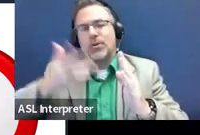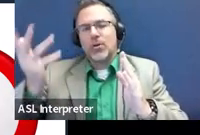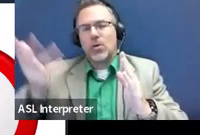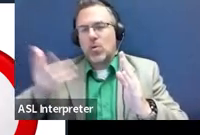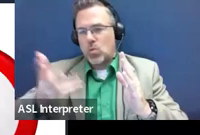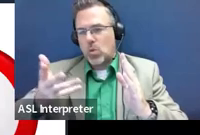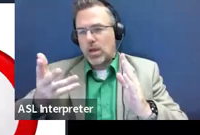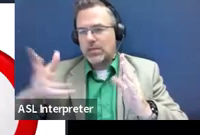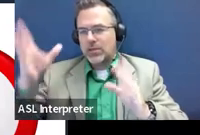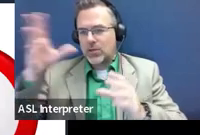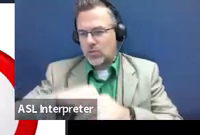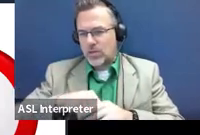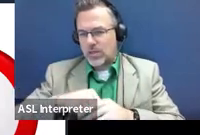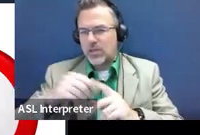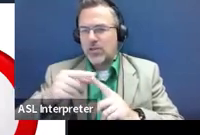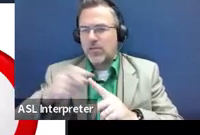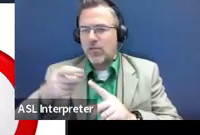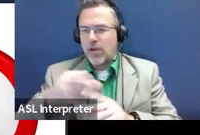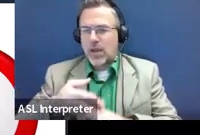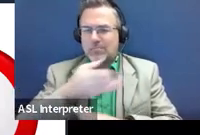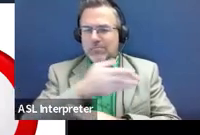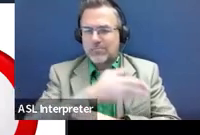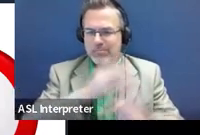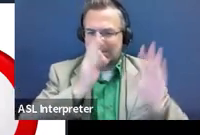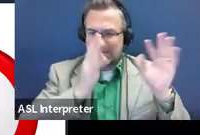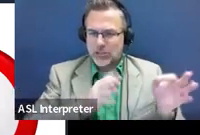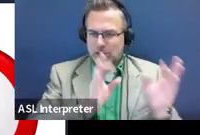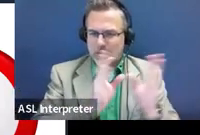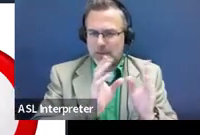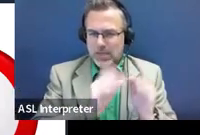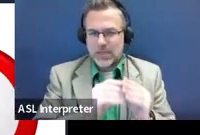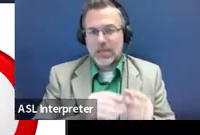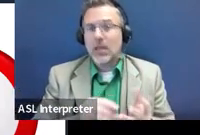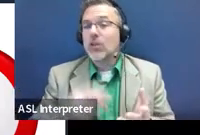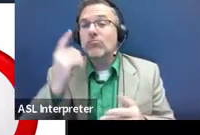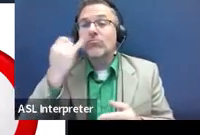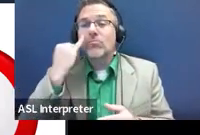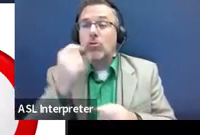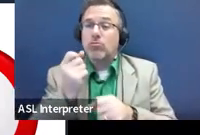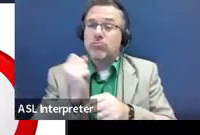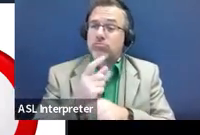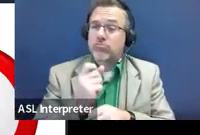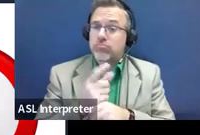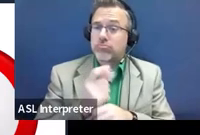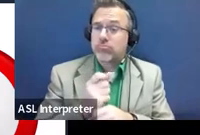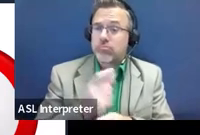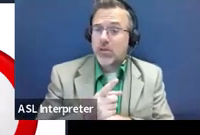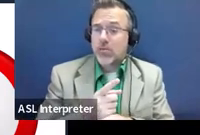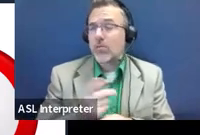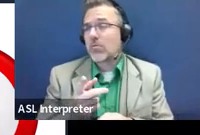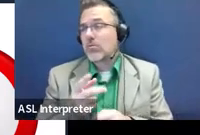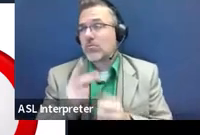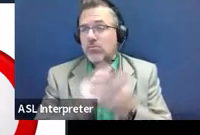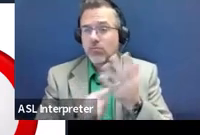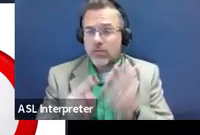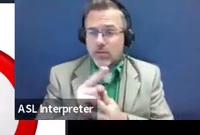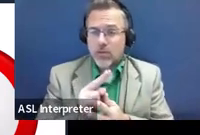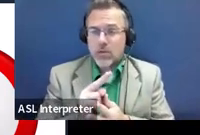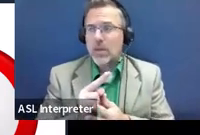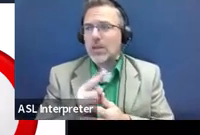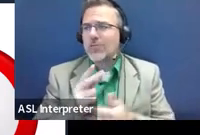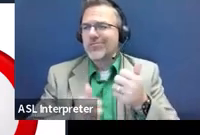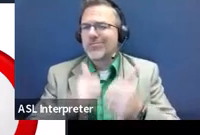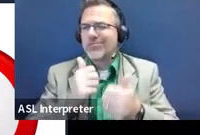made from the meeting. So I'm thinking of an annual, just being very clear about what decisions were made